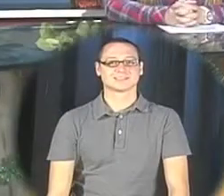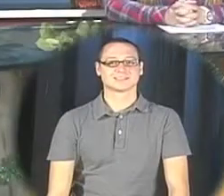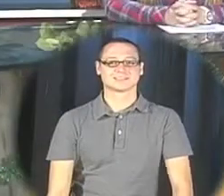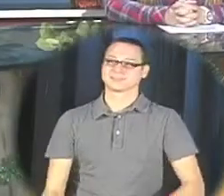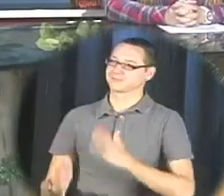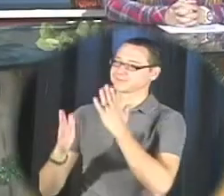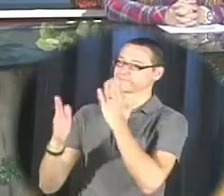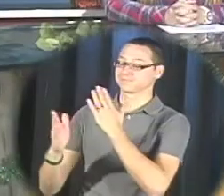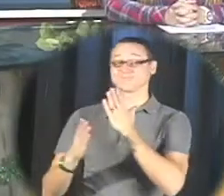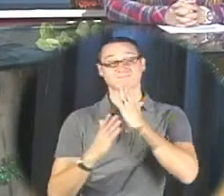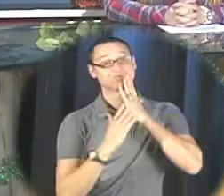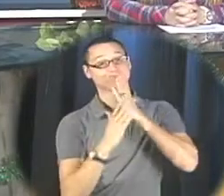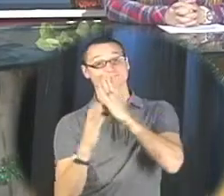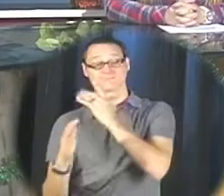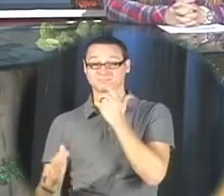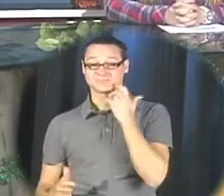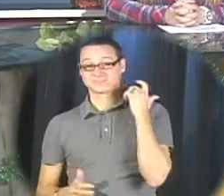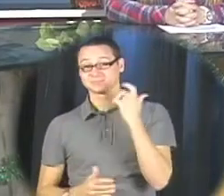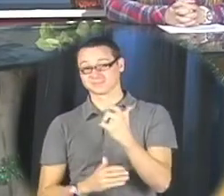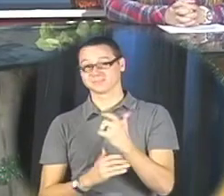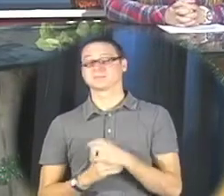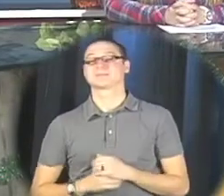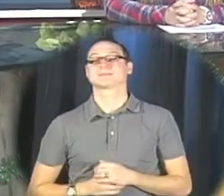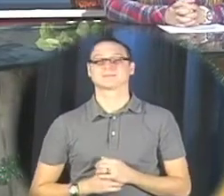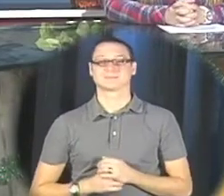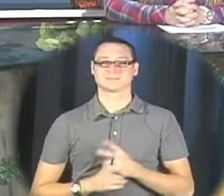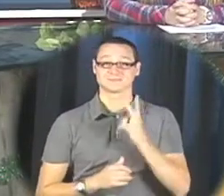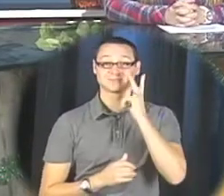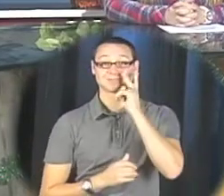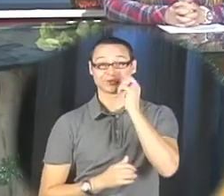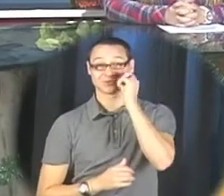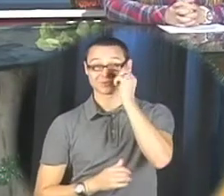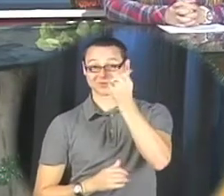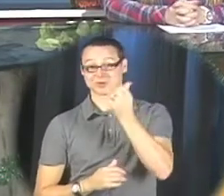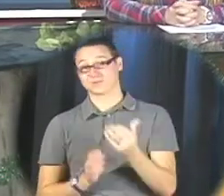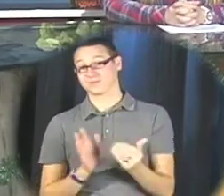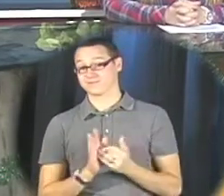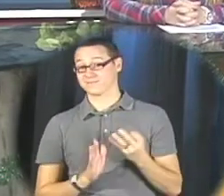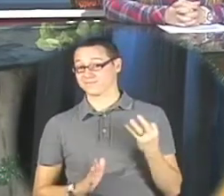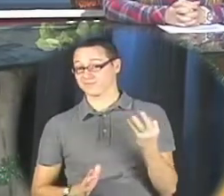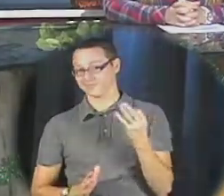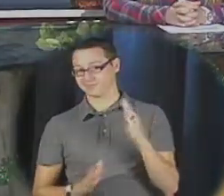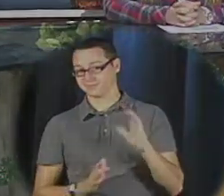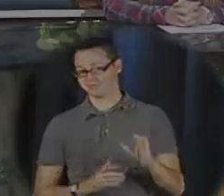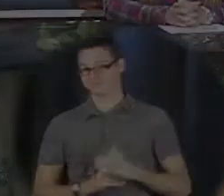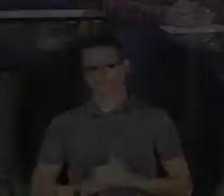Rachel. Thank you, everyone, for watching BBC Thursday. We'll see you tomorrow for a Friday edition of BBC.